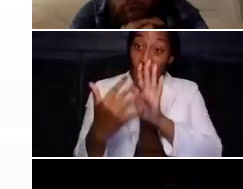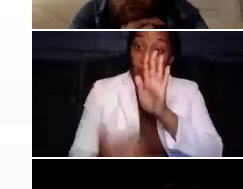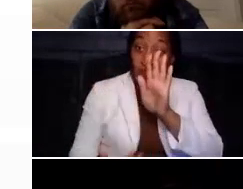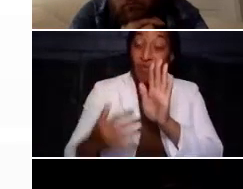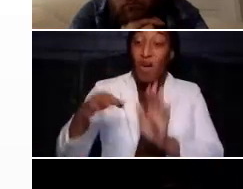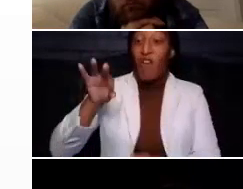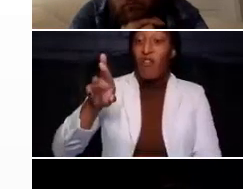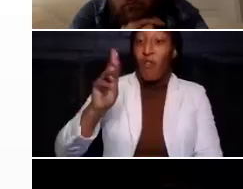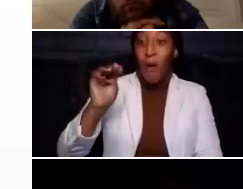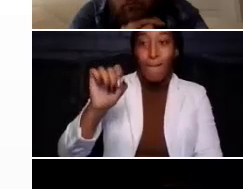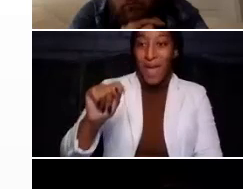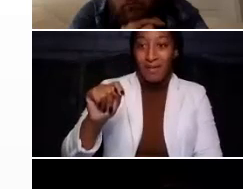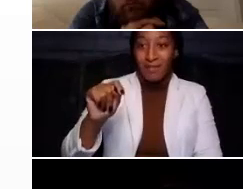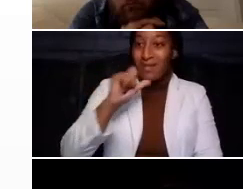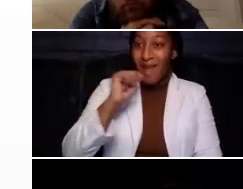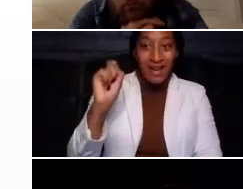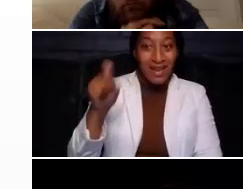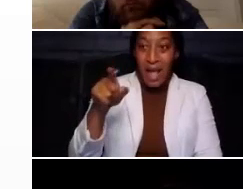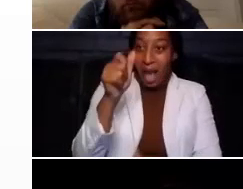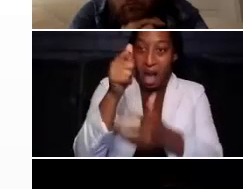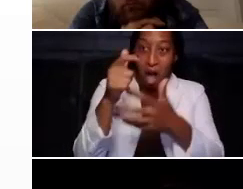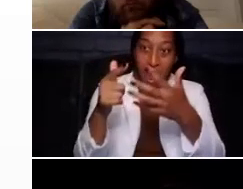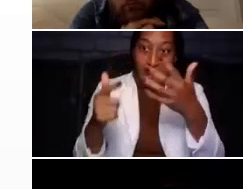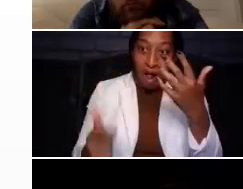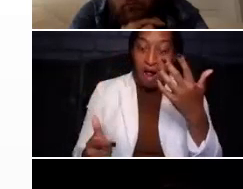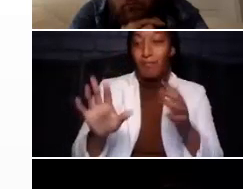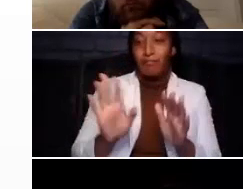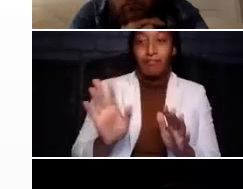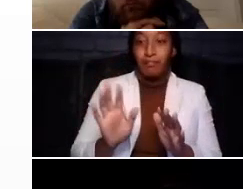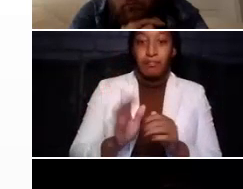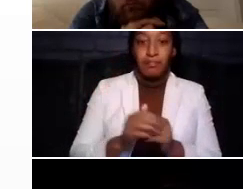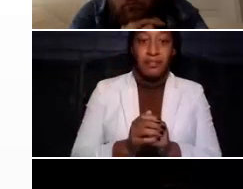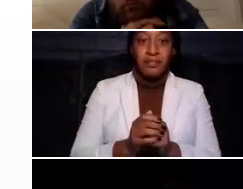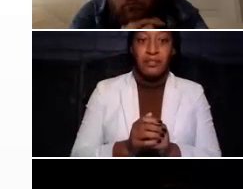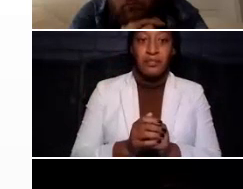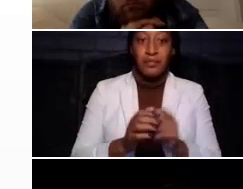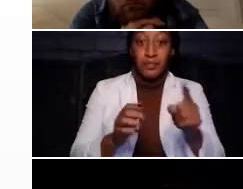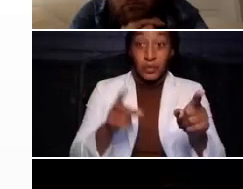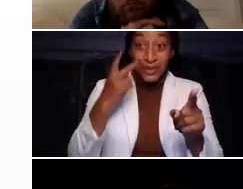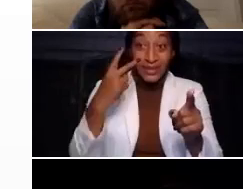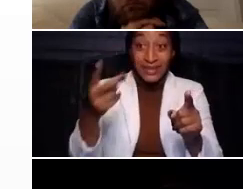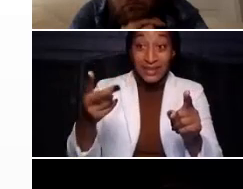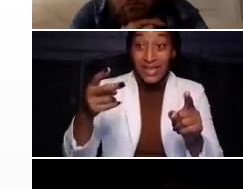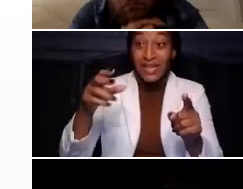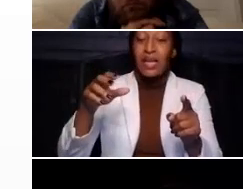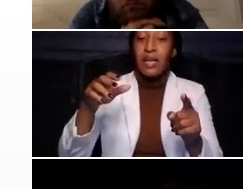format, okay? So you can see, for example, this Armstrong reference